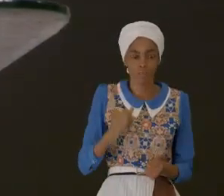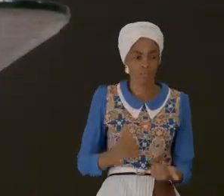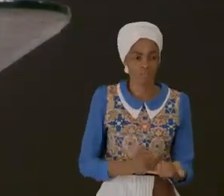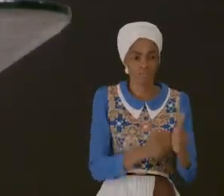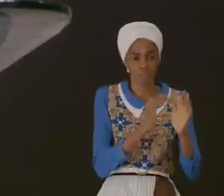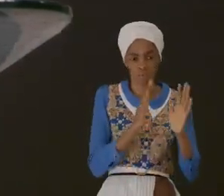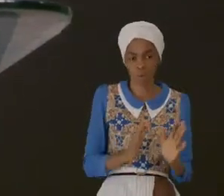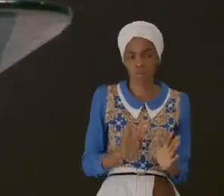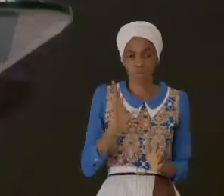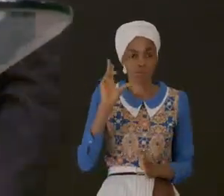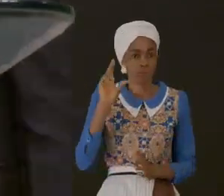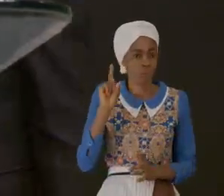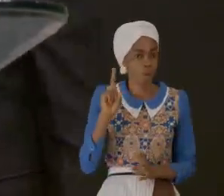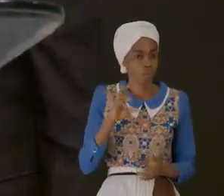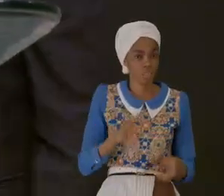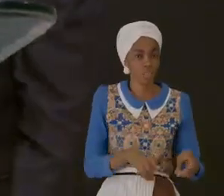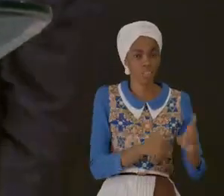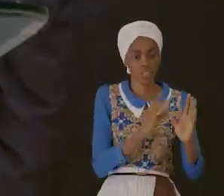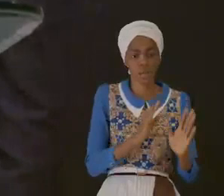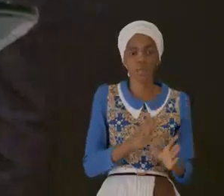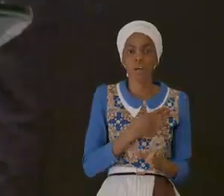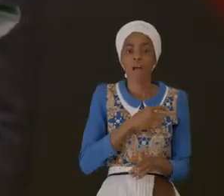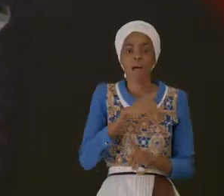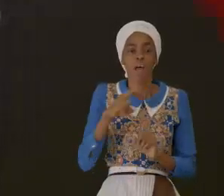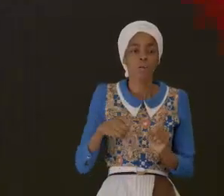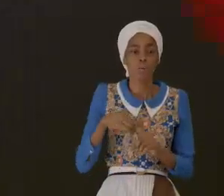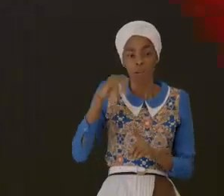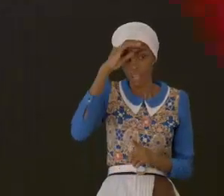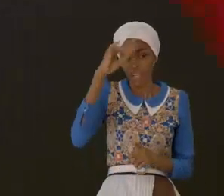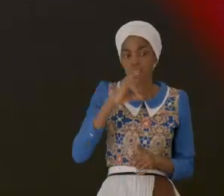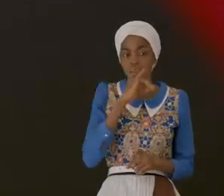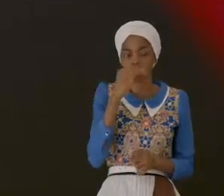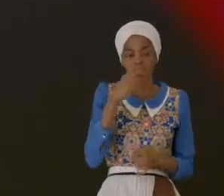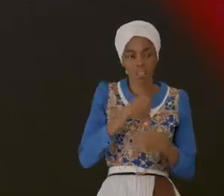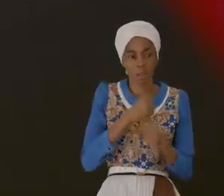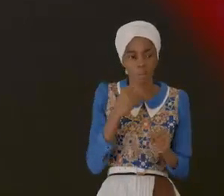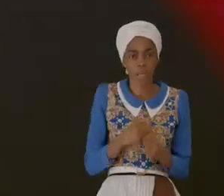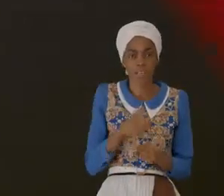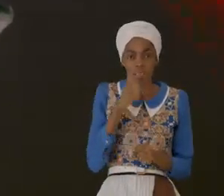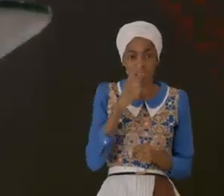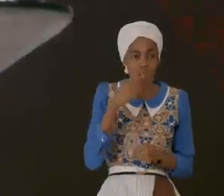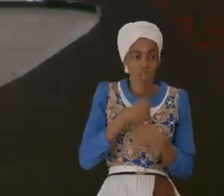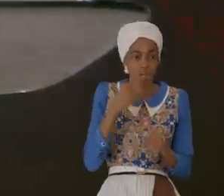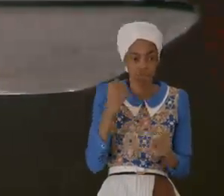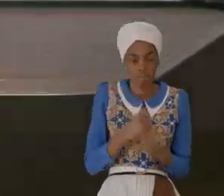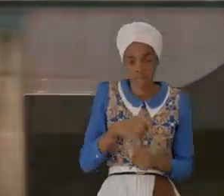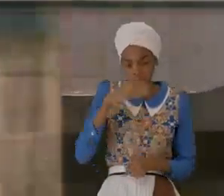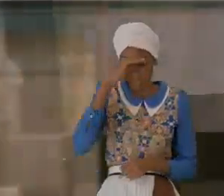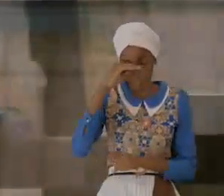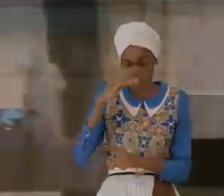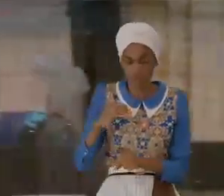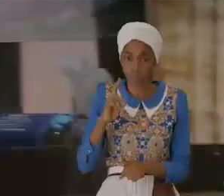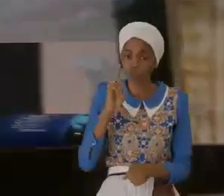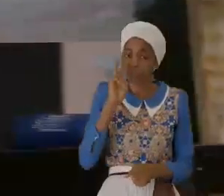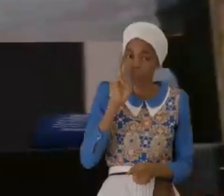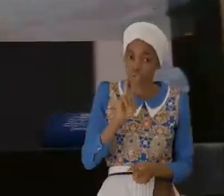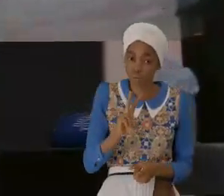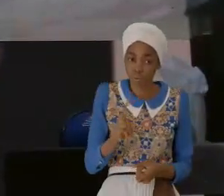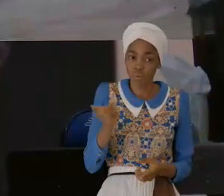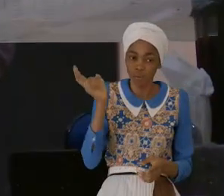one disciple, and when he is made, ye make him